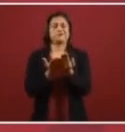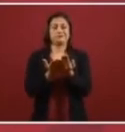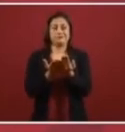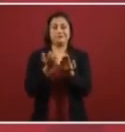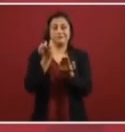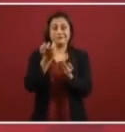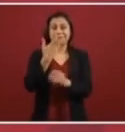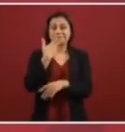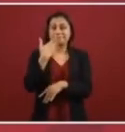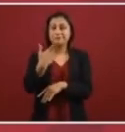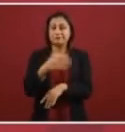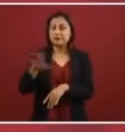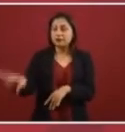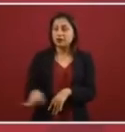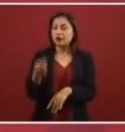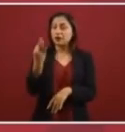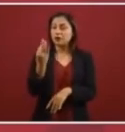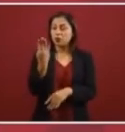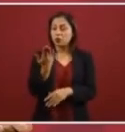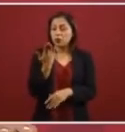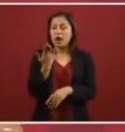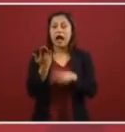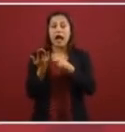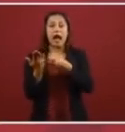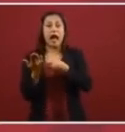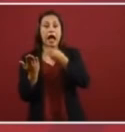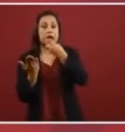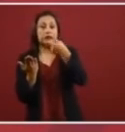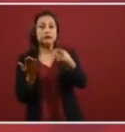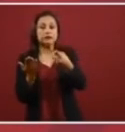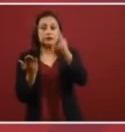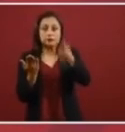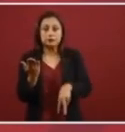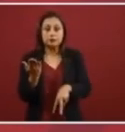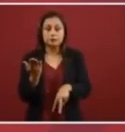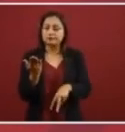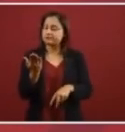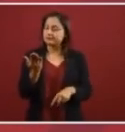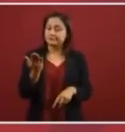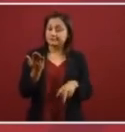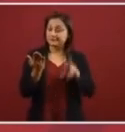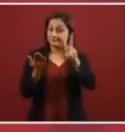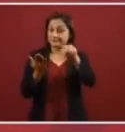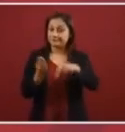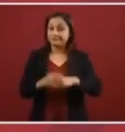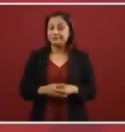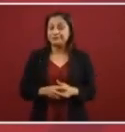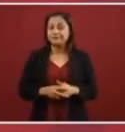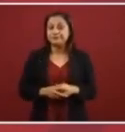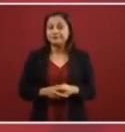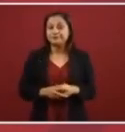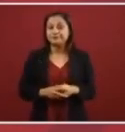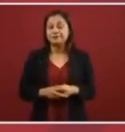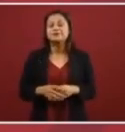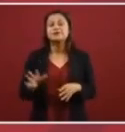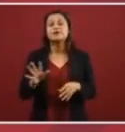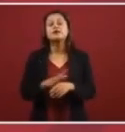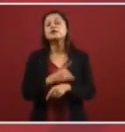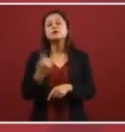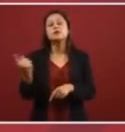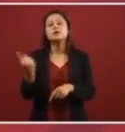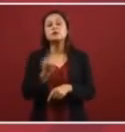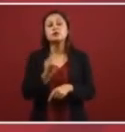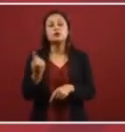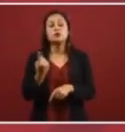Imagínense. Imagine la importancia que tiene. The importance that it has. De que no tengamos